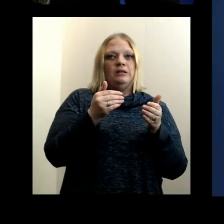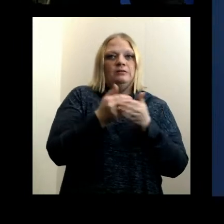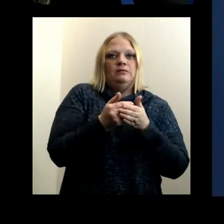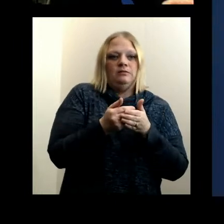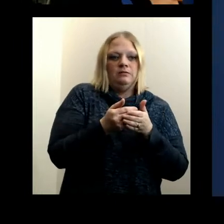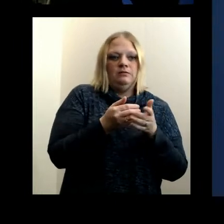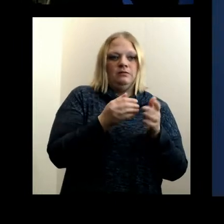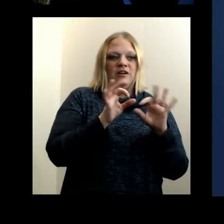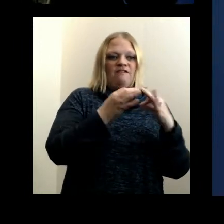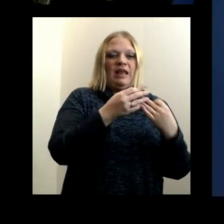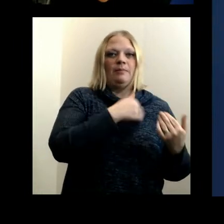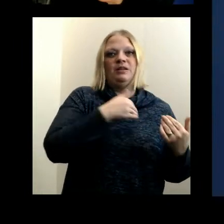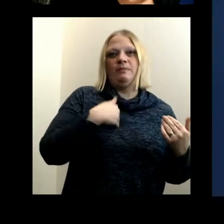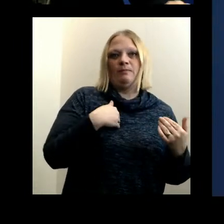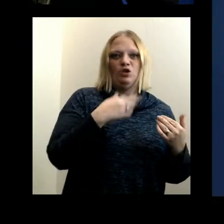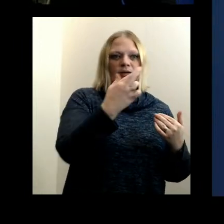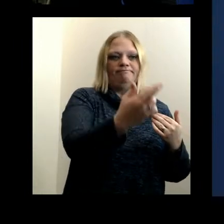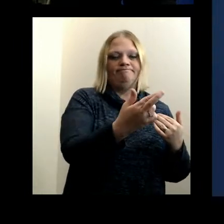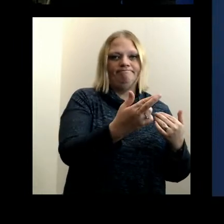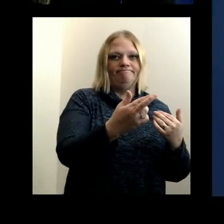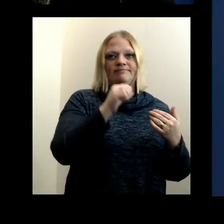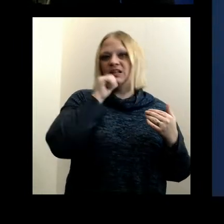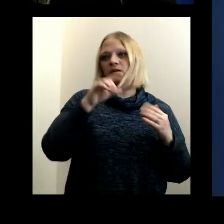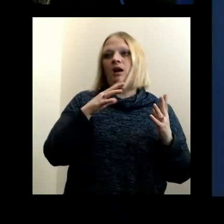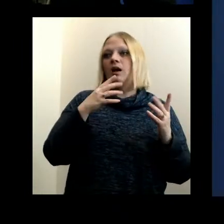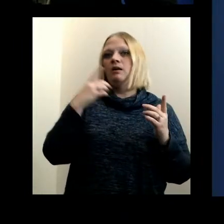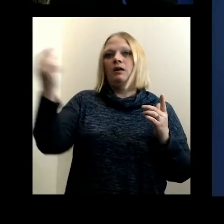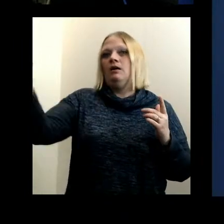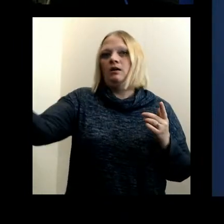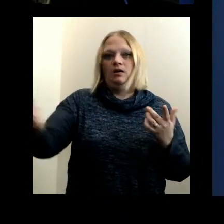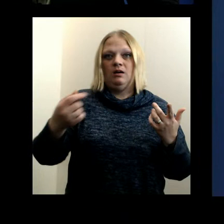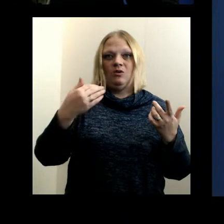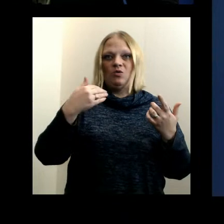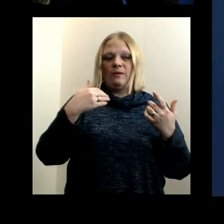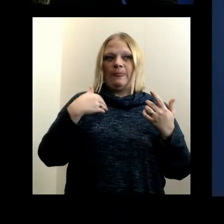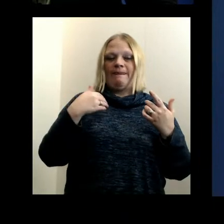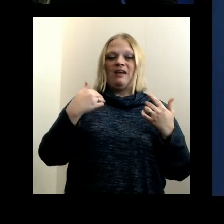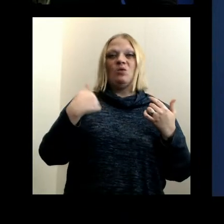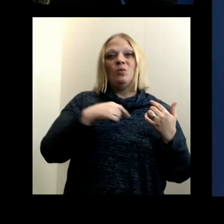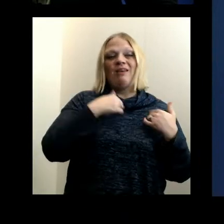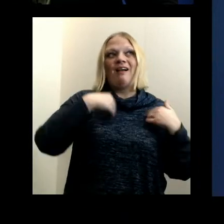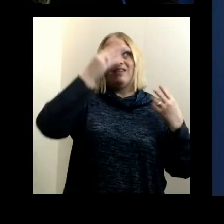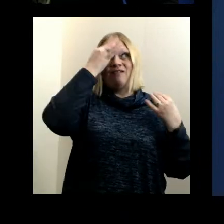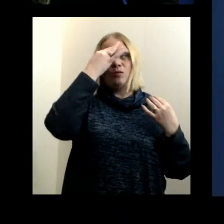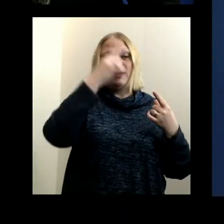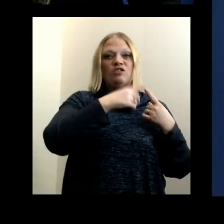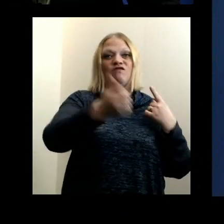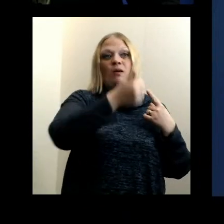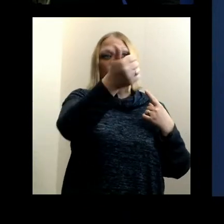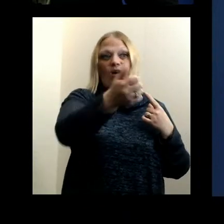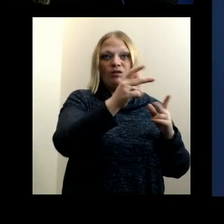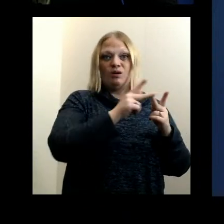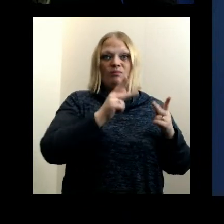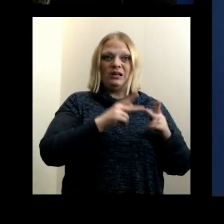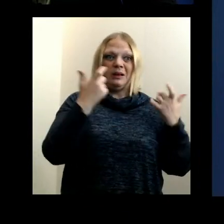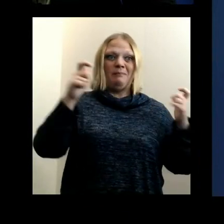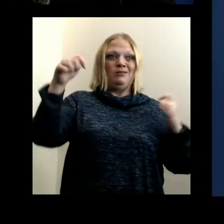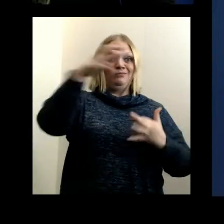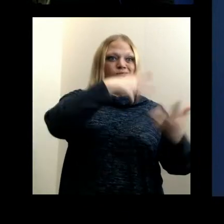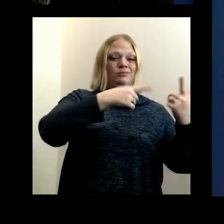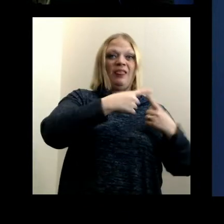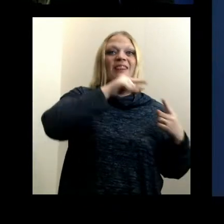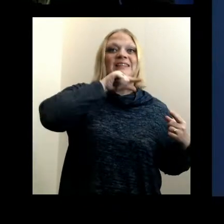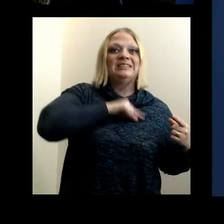gatherings. We have data from other areas of the country that show that larger gatherings from Thanksgiving caused big increases in